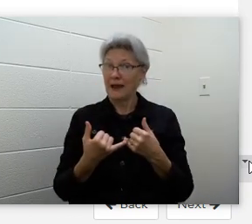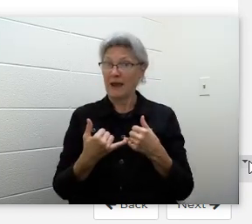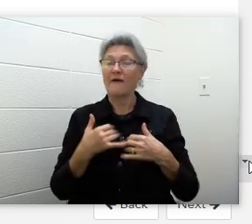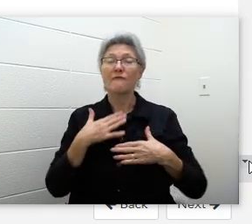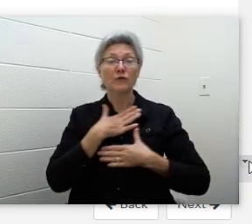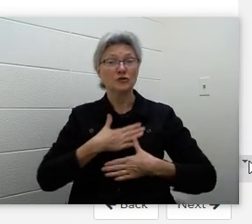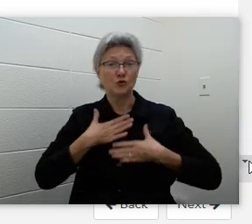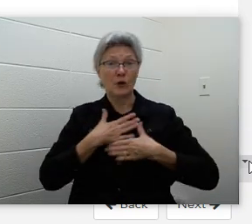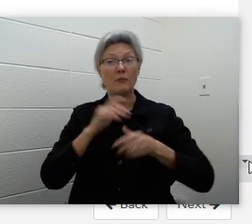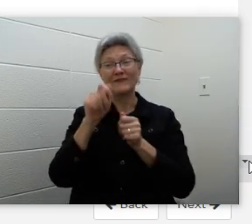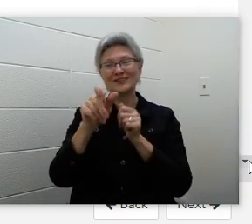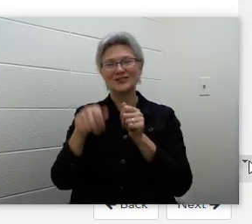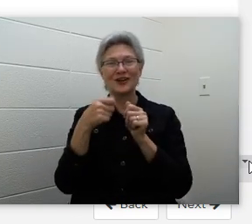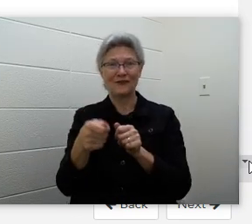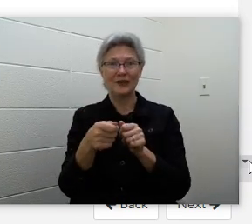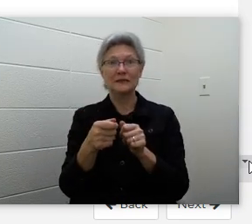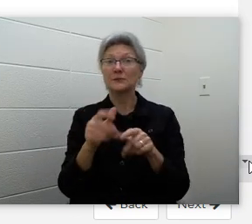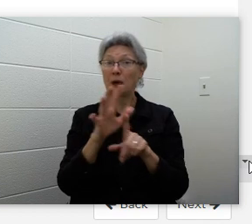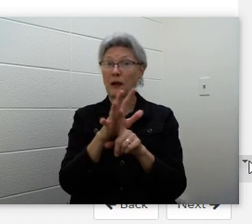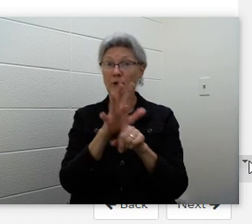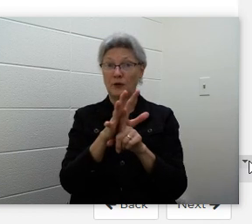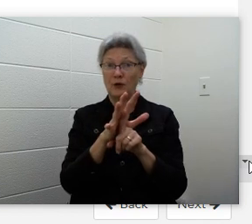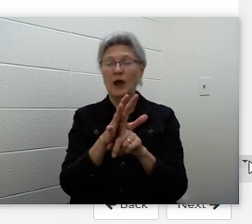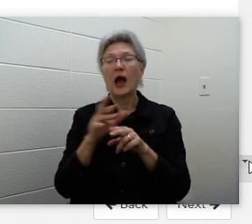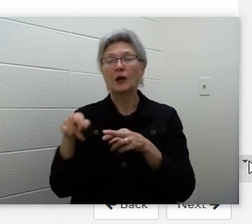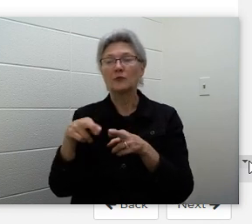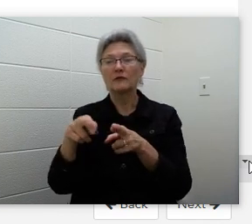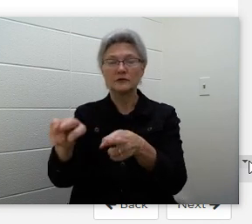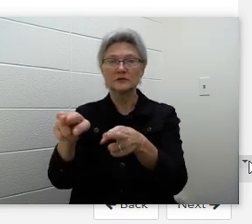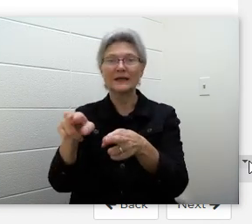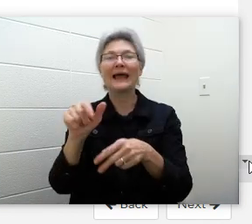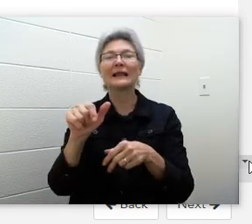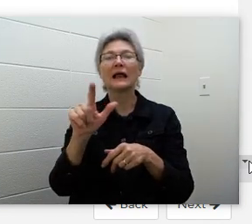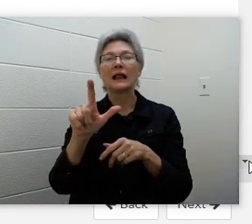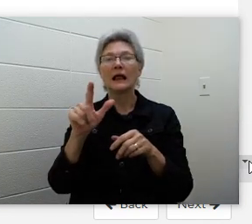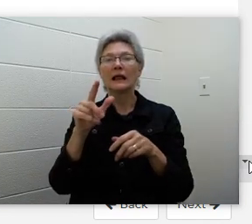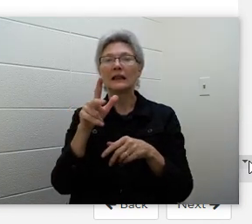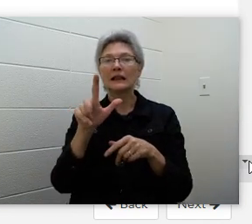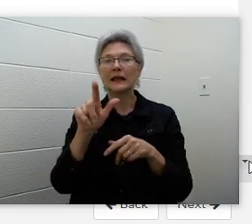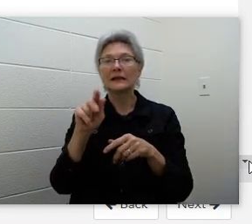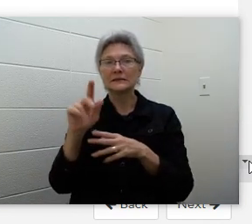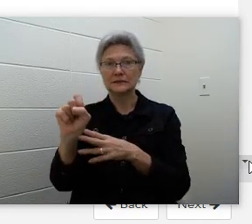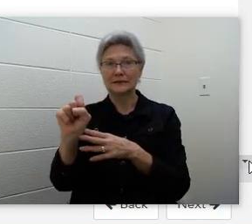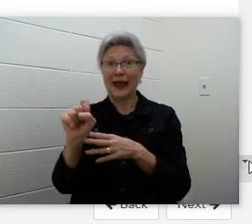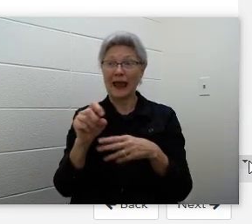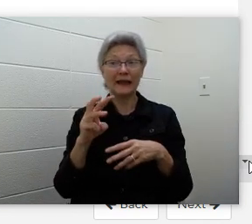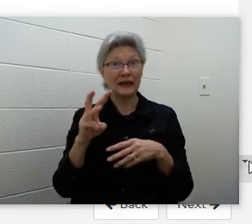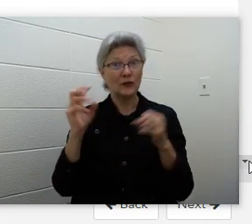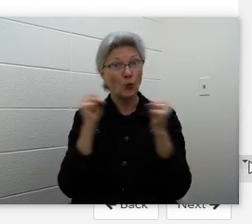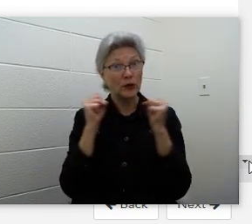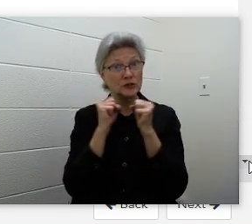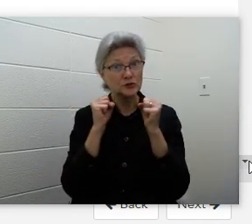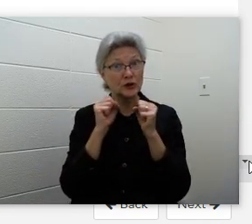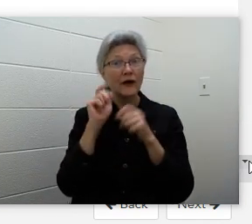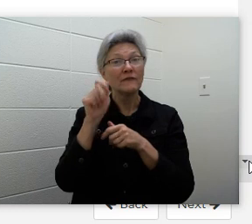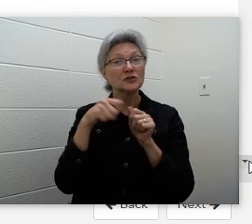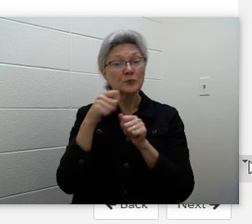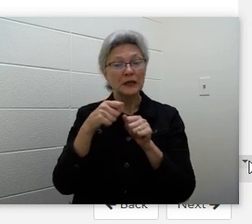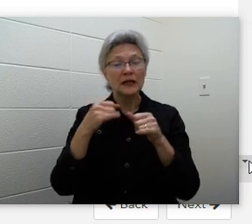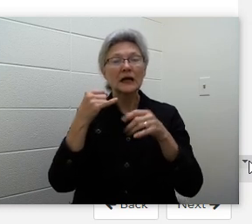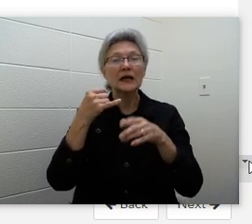fishing for fun, is popular on Midwestern rivers and lakes. Even in winter, fishers cut holes in the ice,